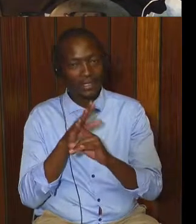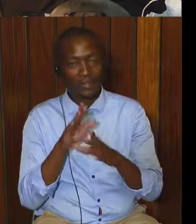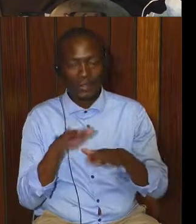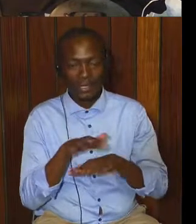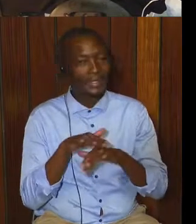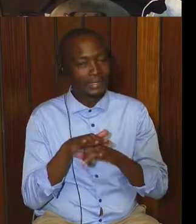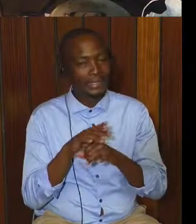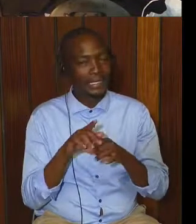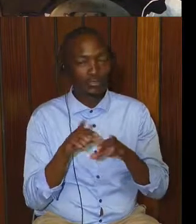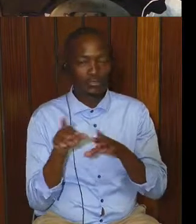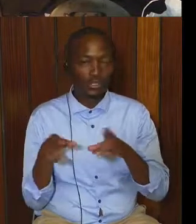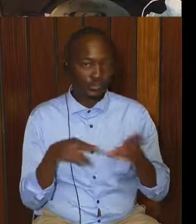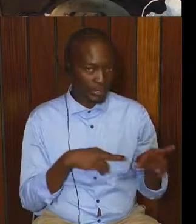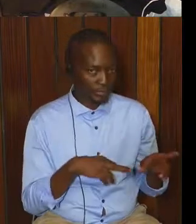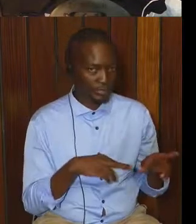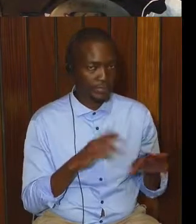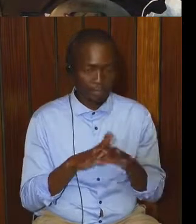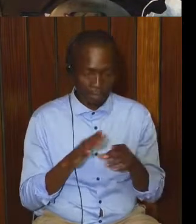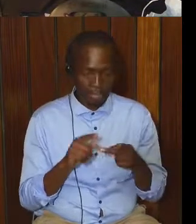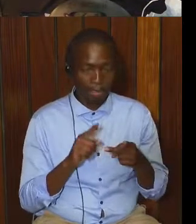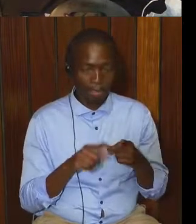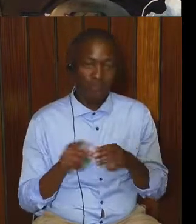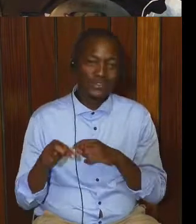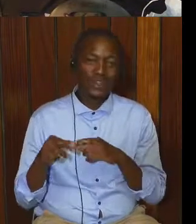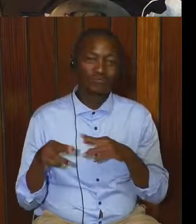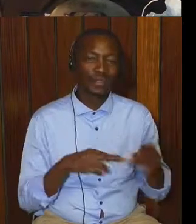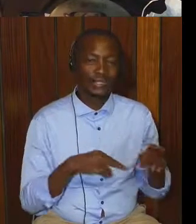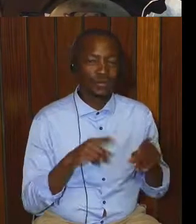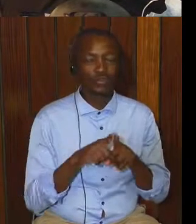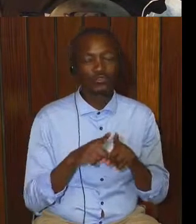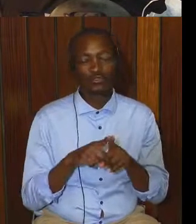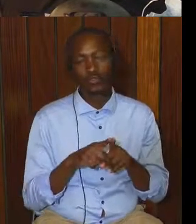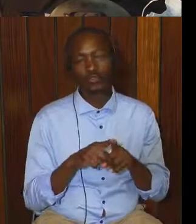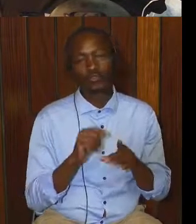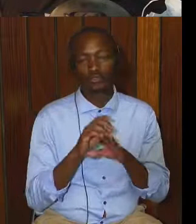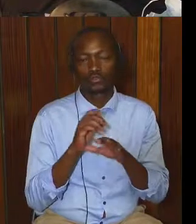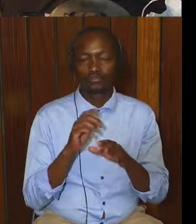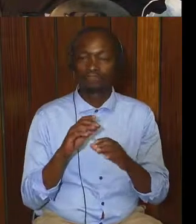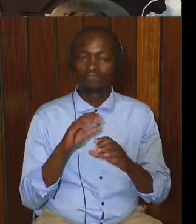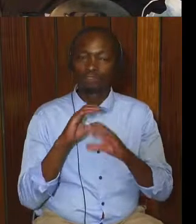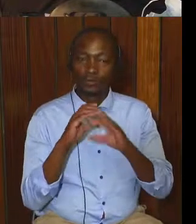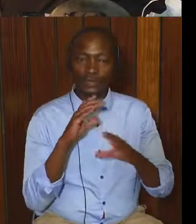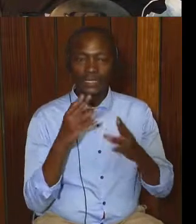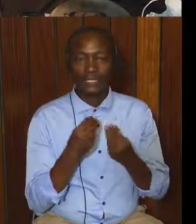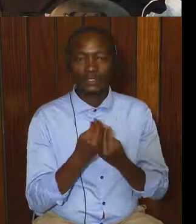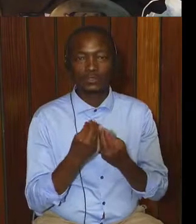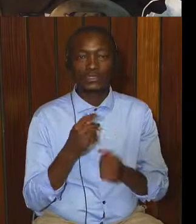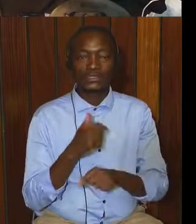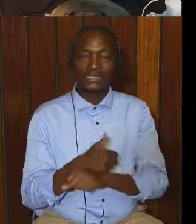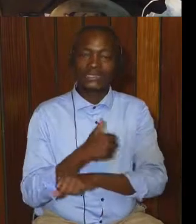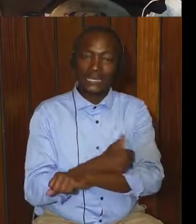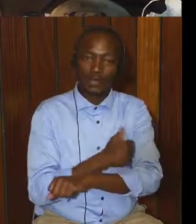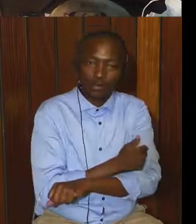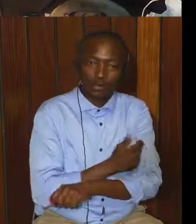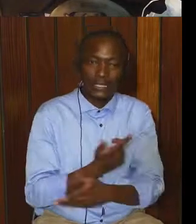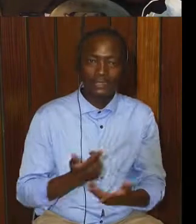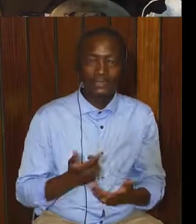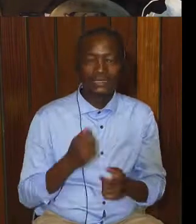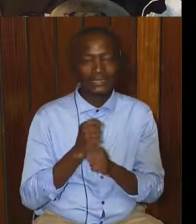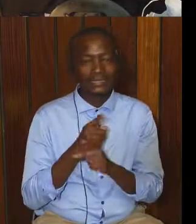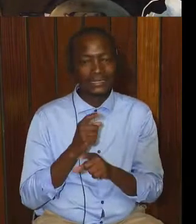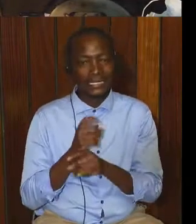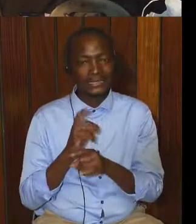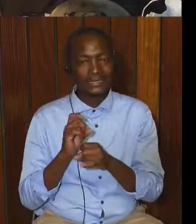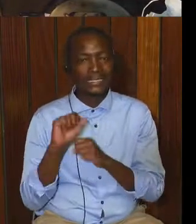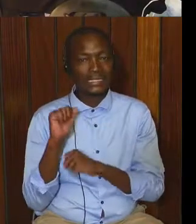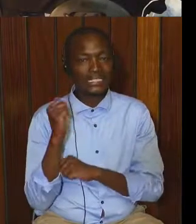ready. And then we are also ready to engage with the stakeholders that are there, the taxi